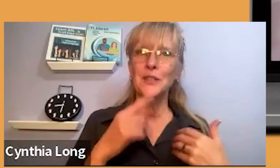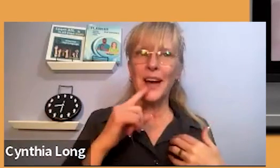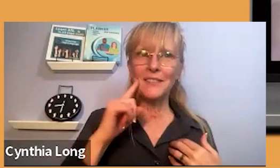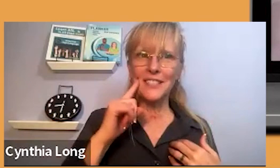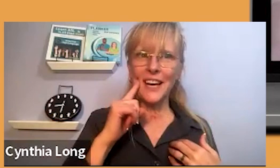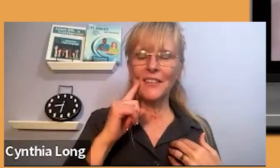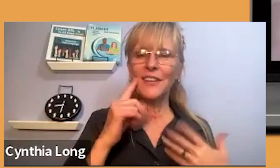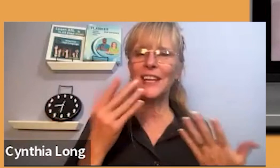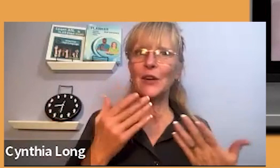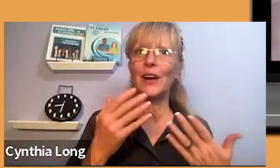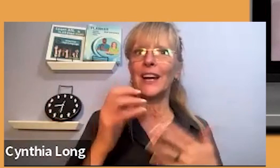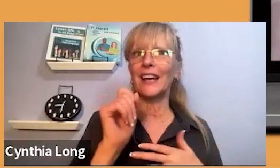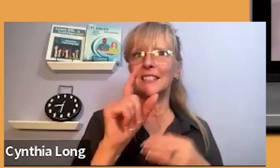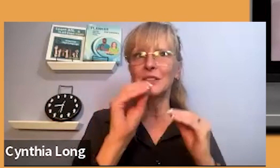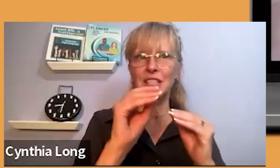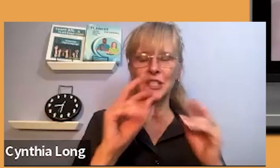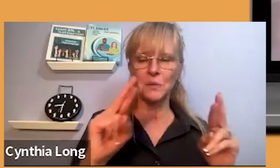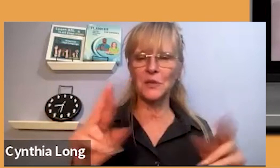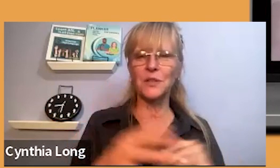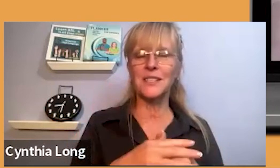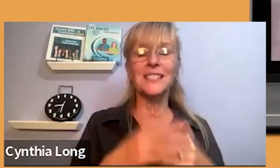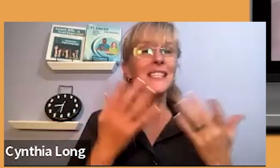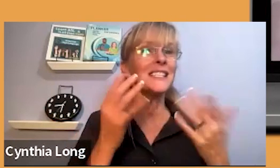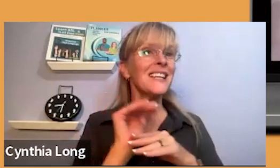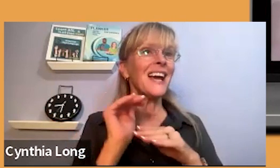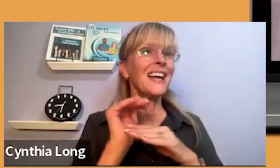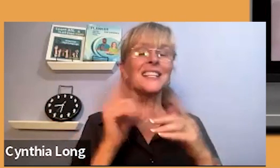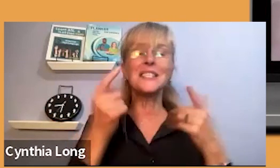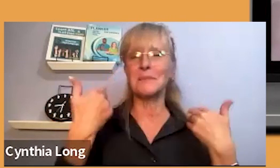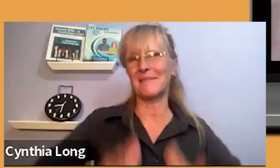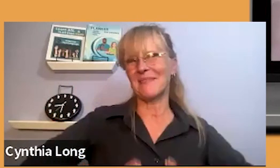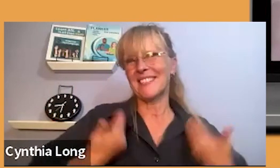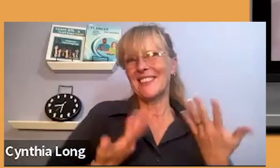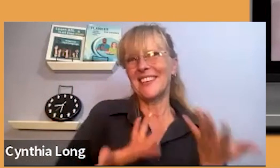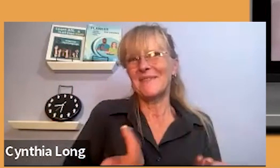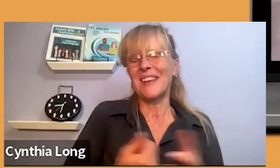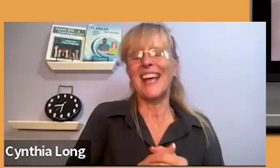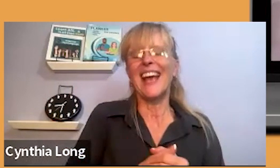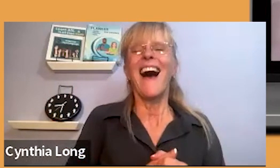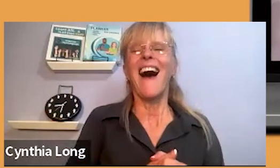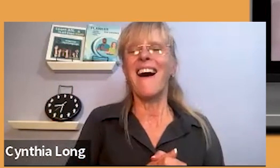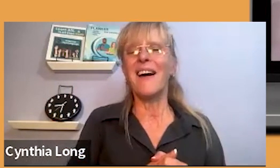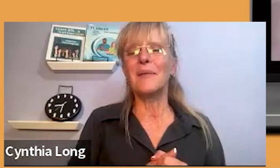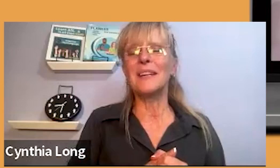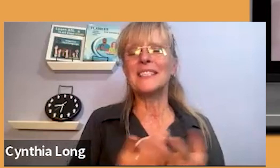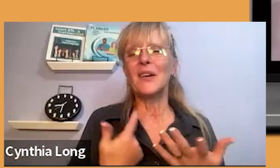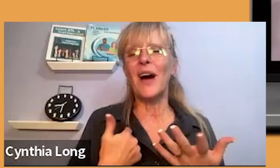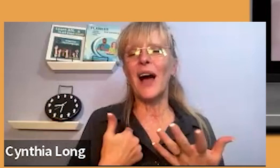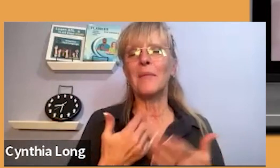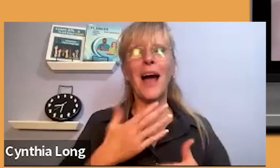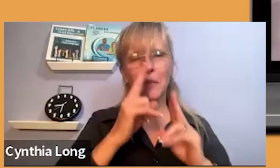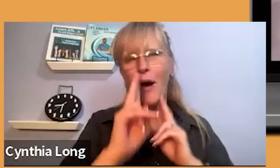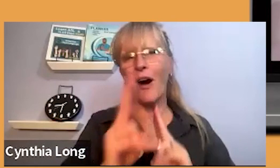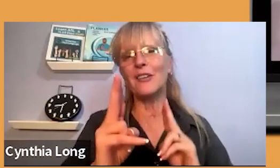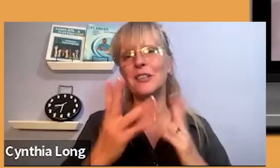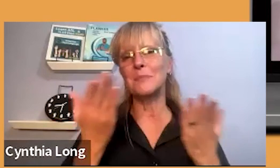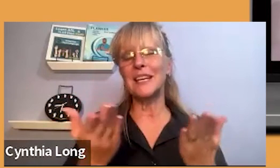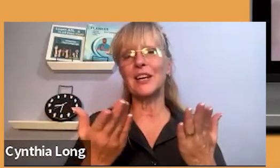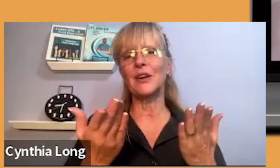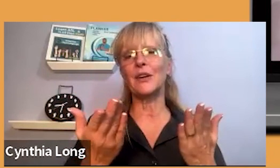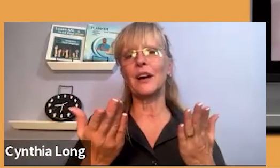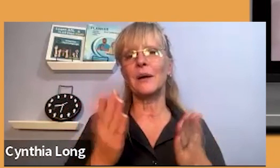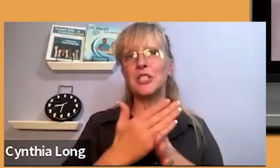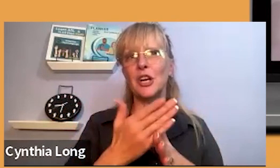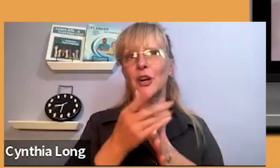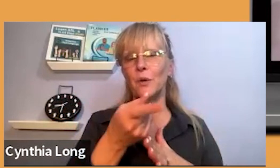And we do have deaf here at ASL Teaching Resources, and tonight it's me. So you get me. And so I am honored to